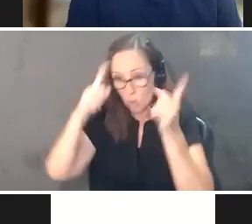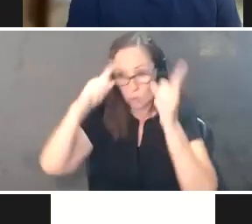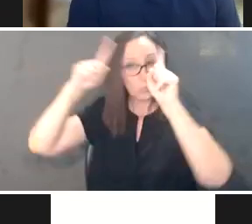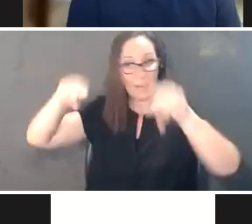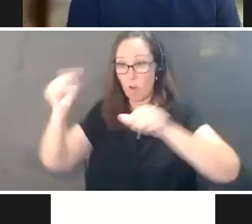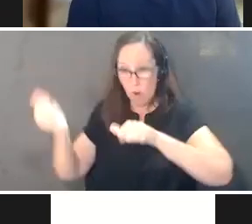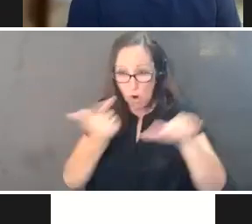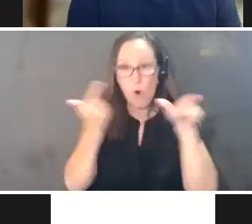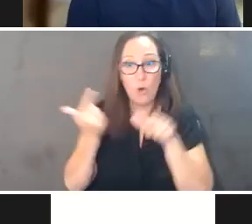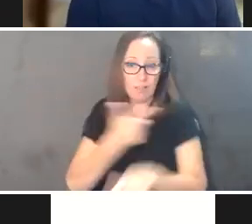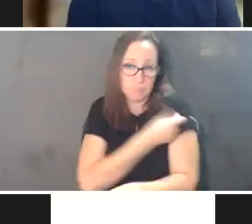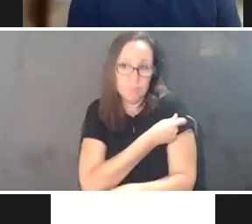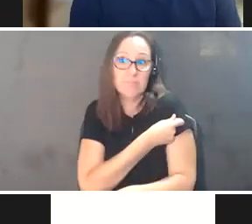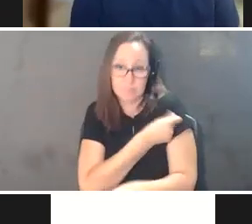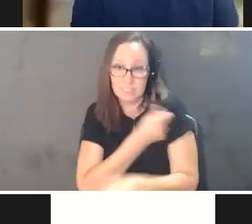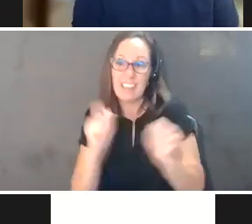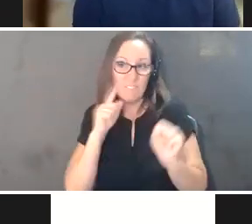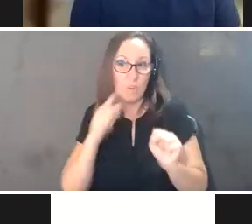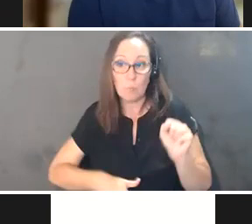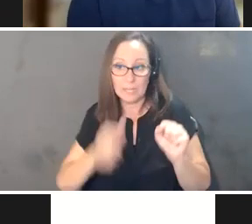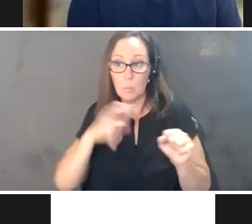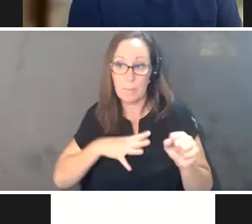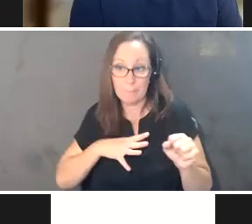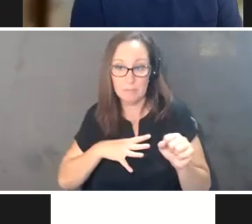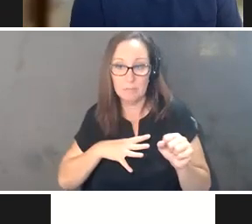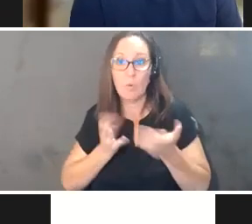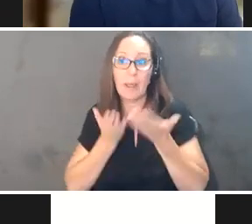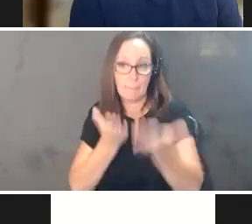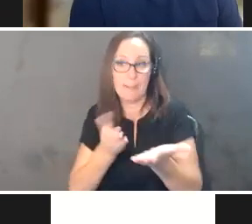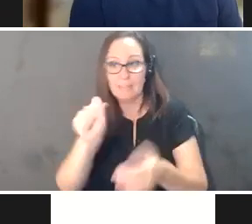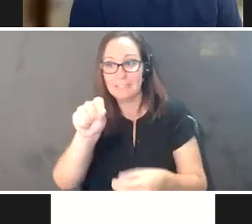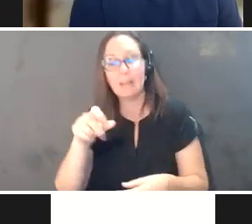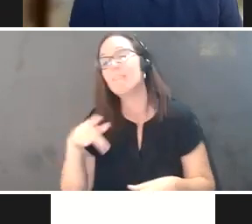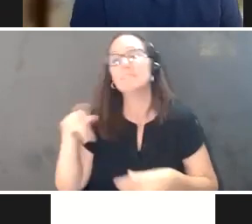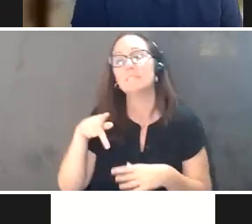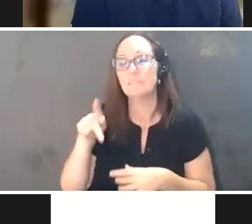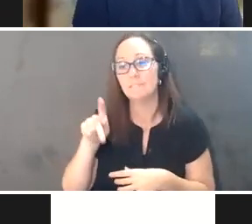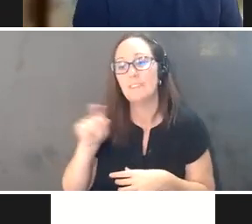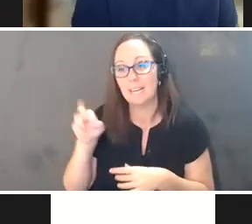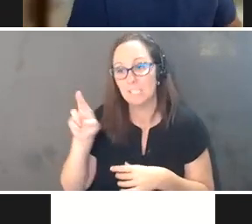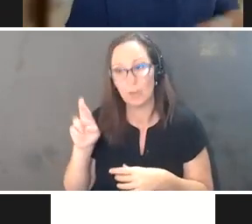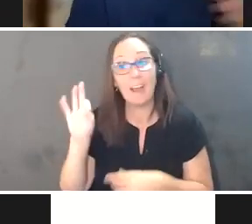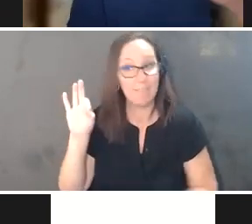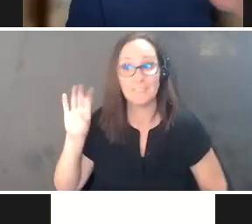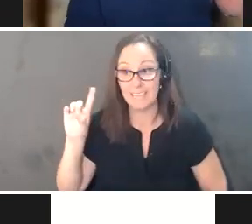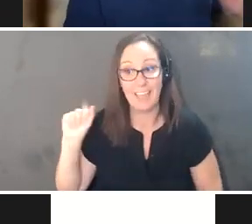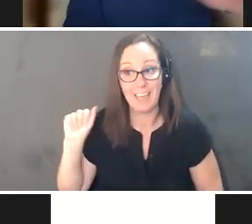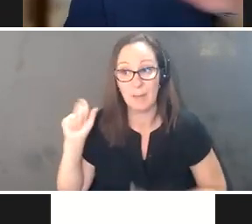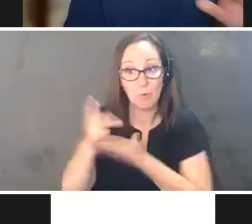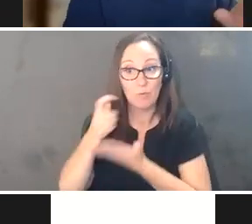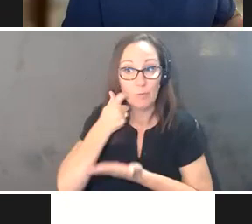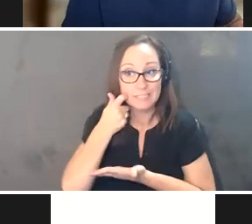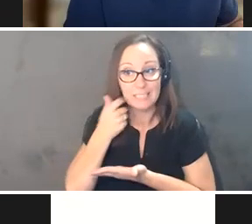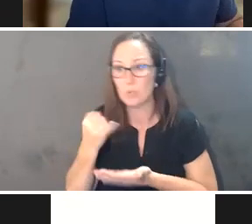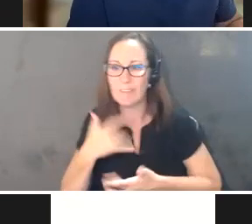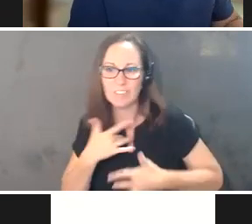women to get, and they recommend it as well. Now we know that the Pfizer vaccine is FDA approved also. So if you had some concern about which